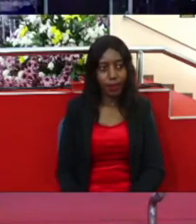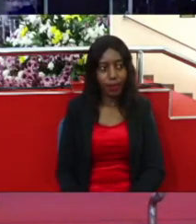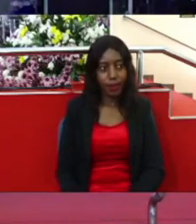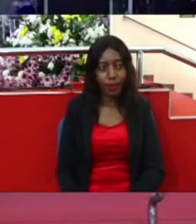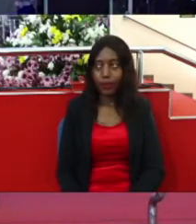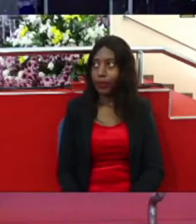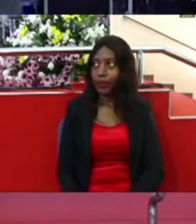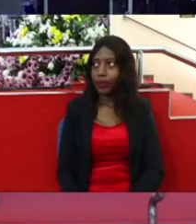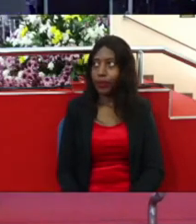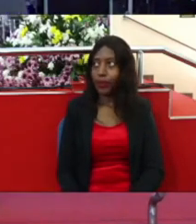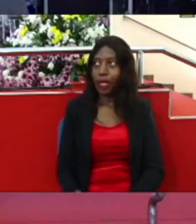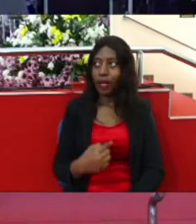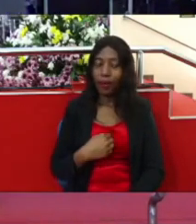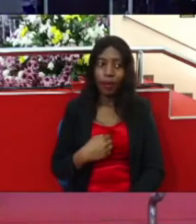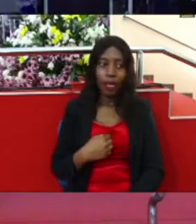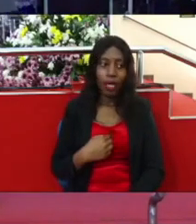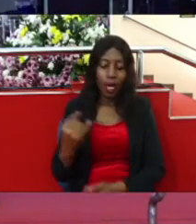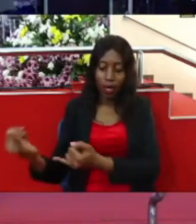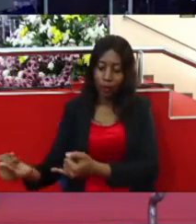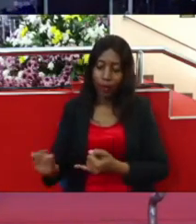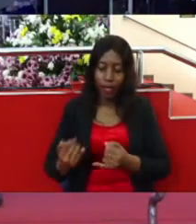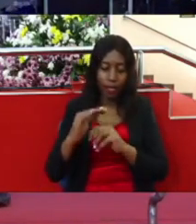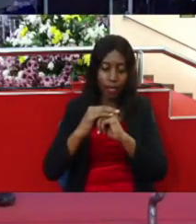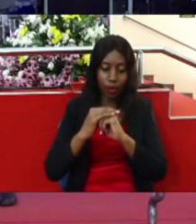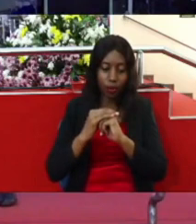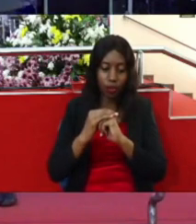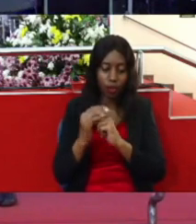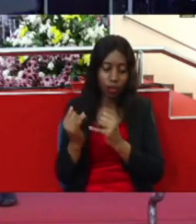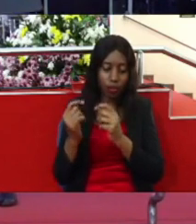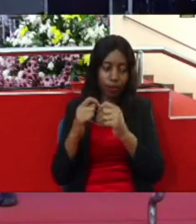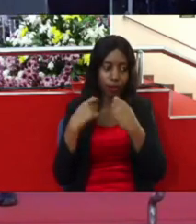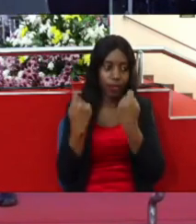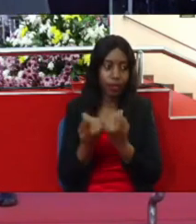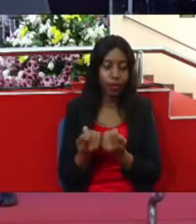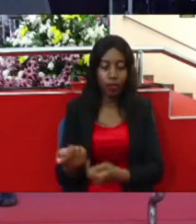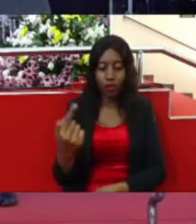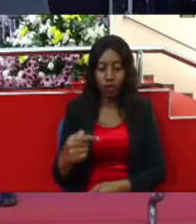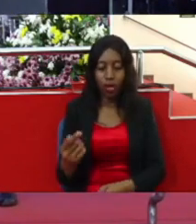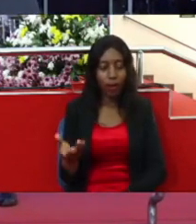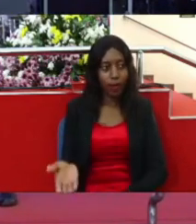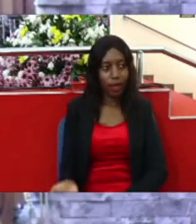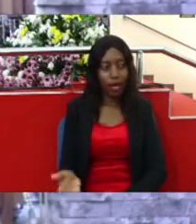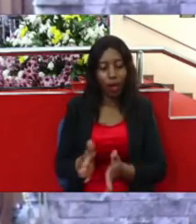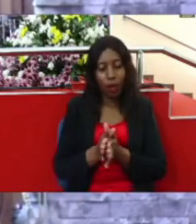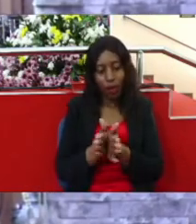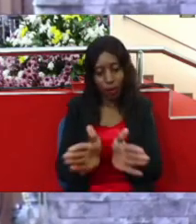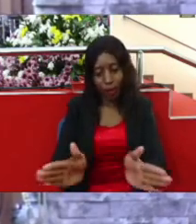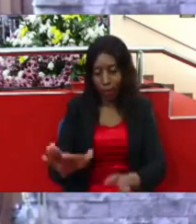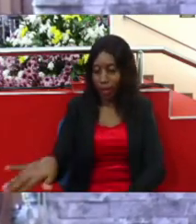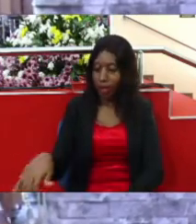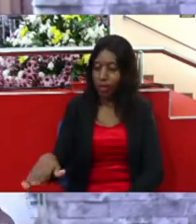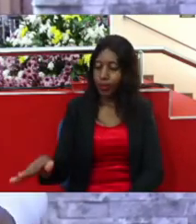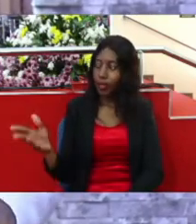invite the worship team to come here, na napowaalika kundi la huduma waje hapa, we want just to open this space. Tunataka